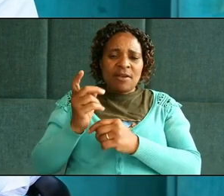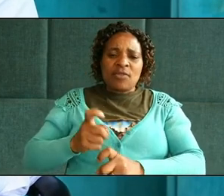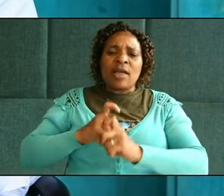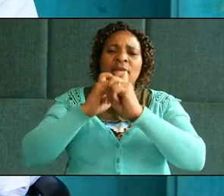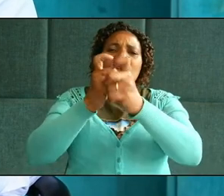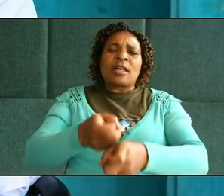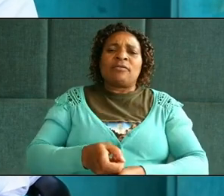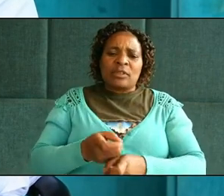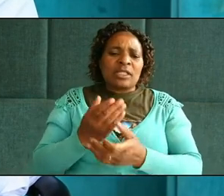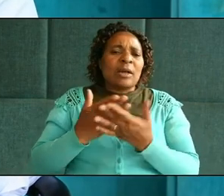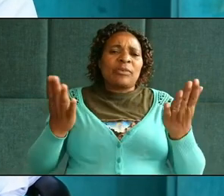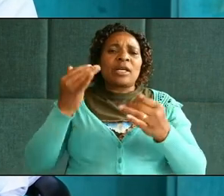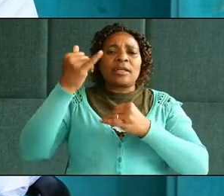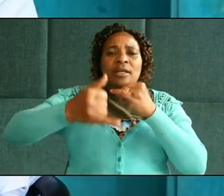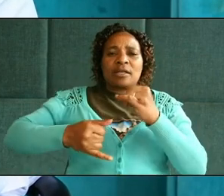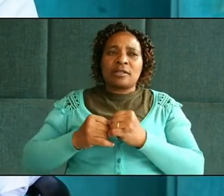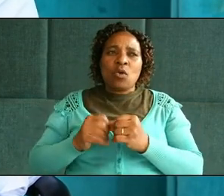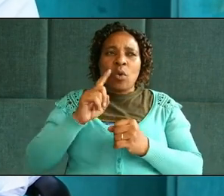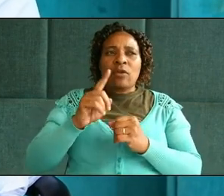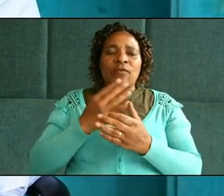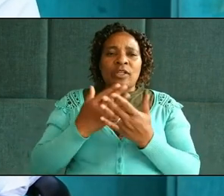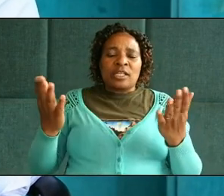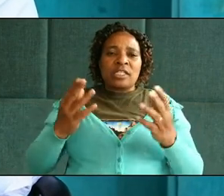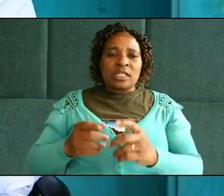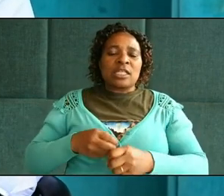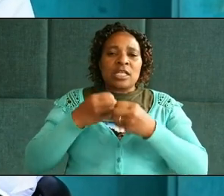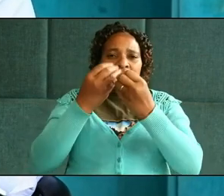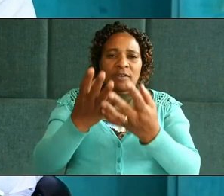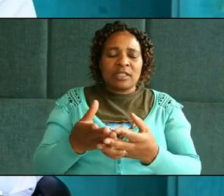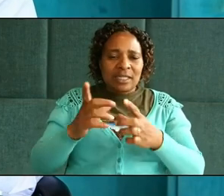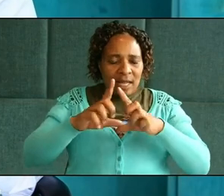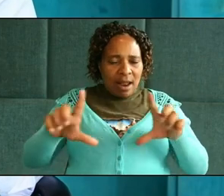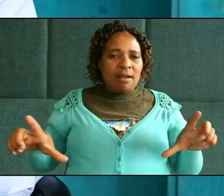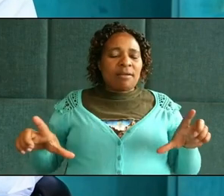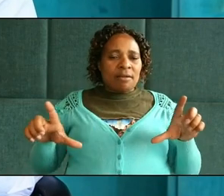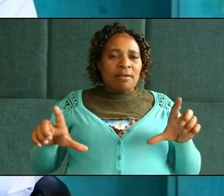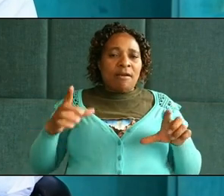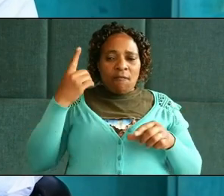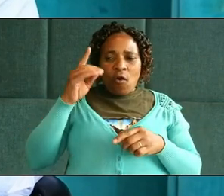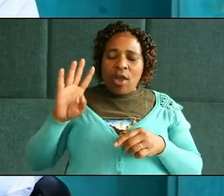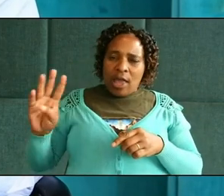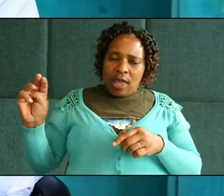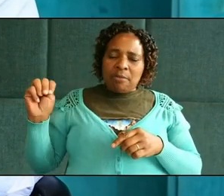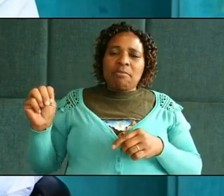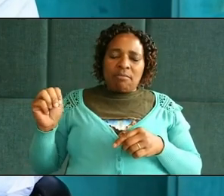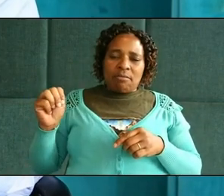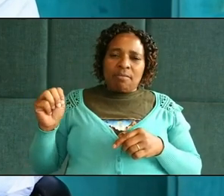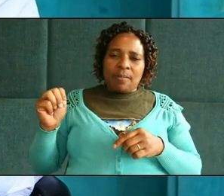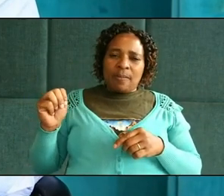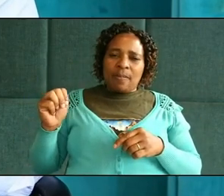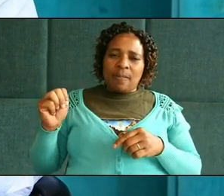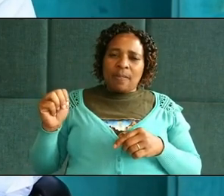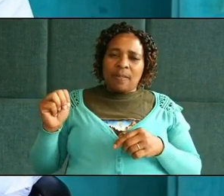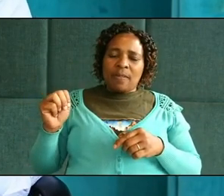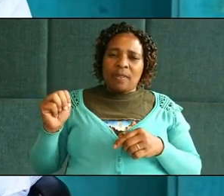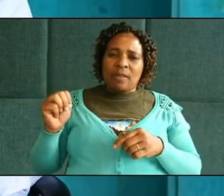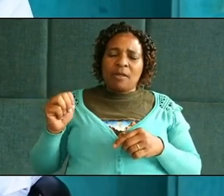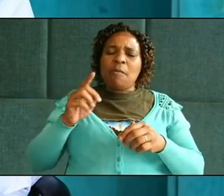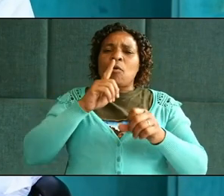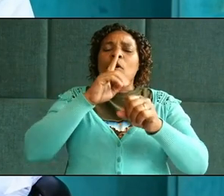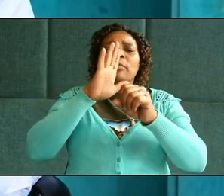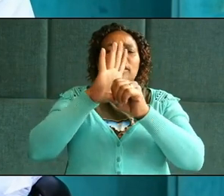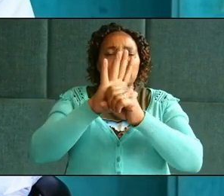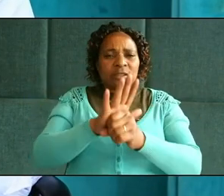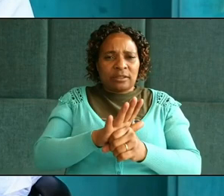rewarded something at the end. And one of the things that he was given, it was land. For him, it was like, he was